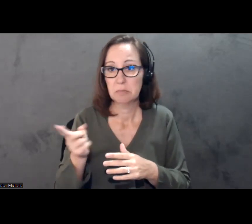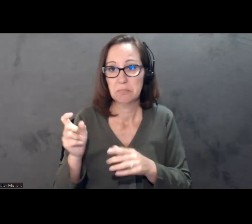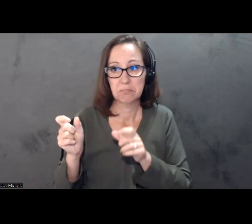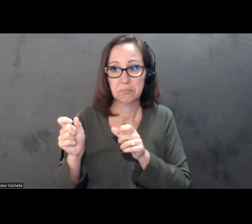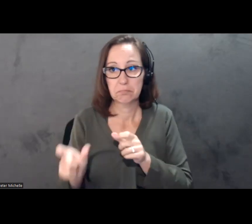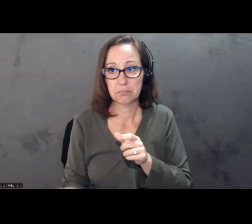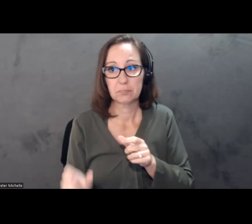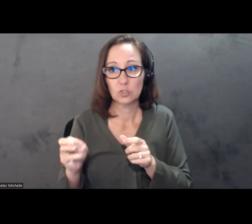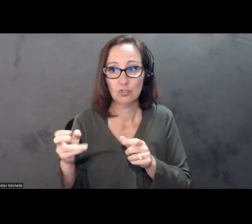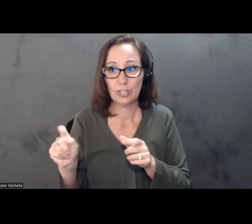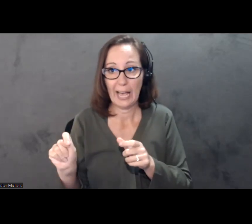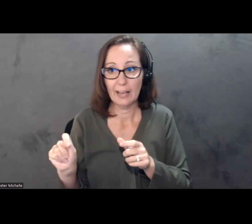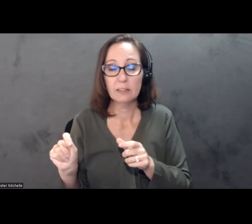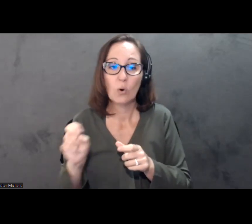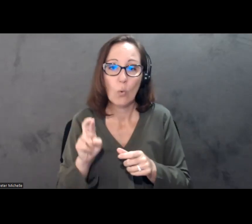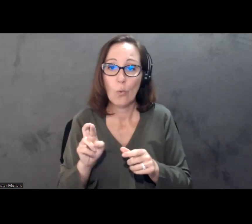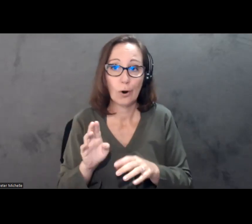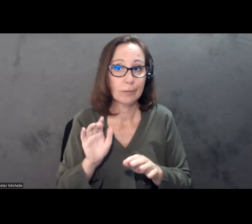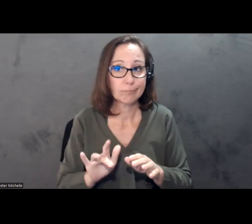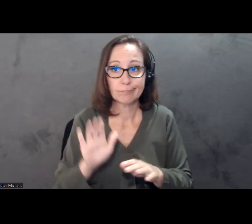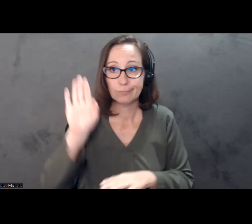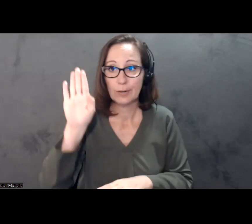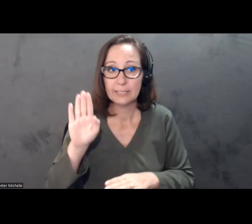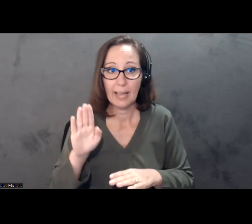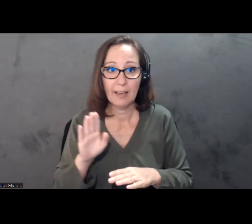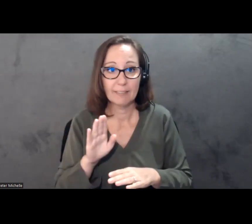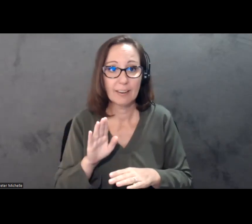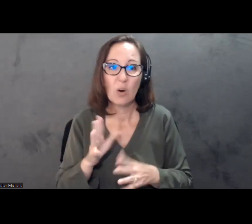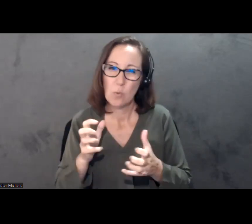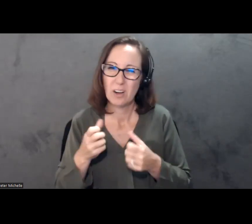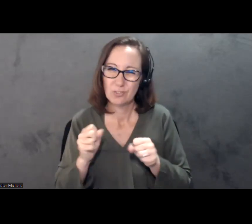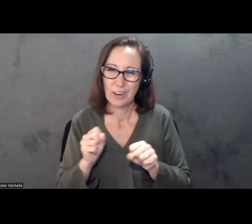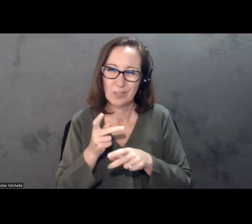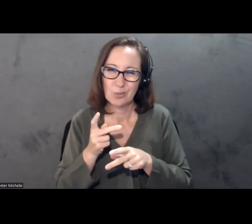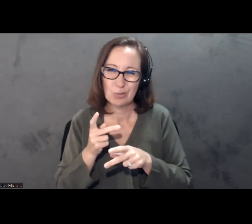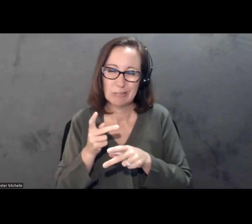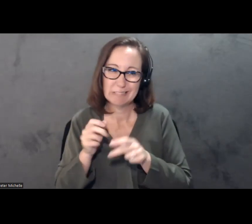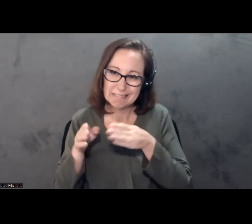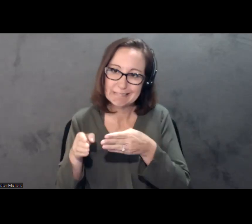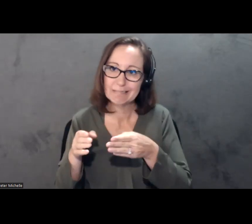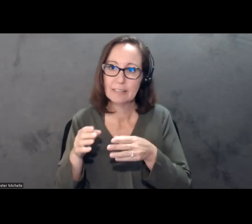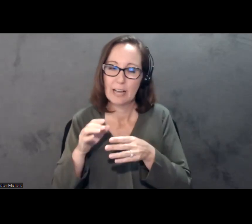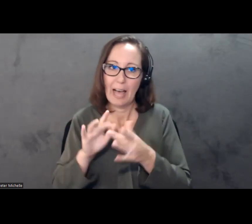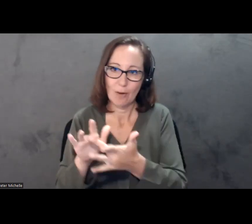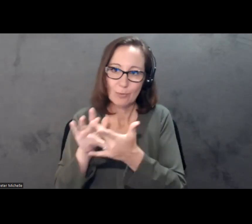raise your hand and ask your question. We want to try to keep most of the Q&A to more of the outreach